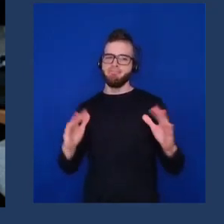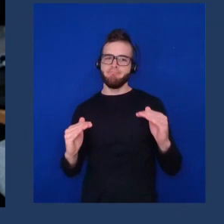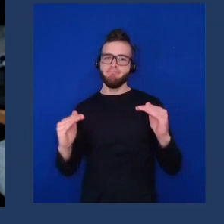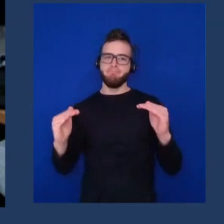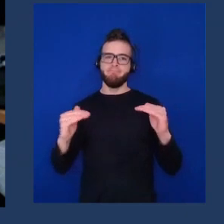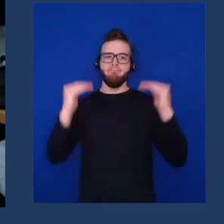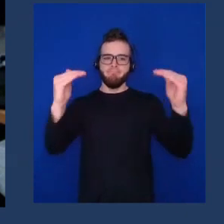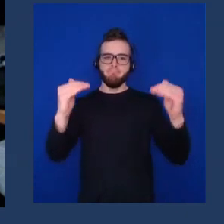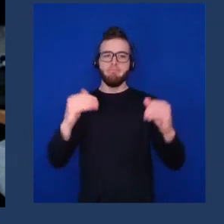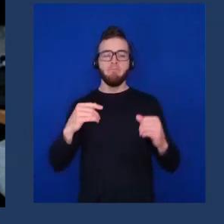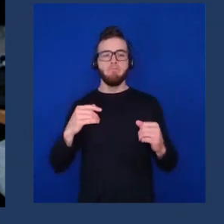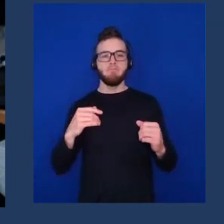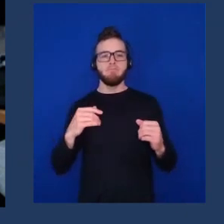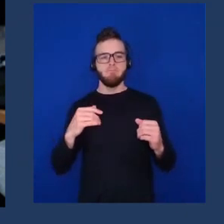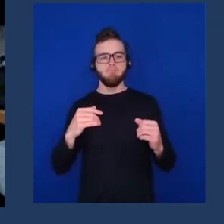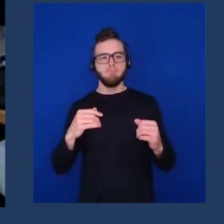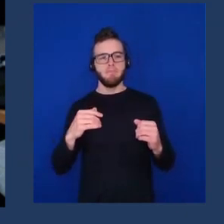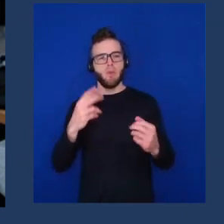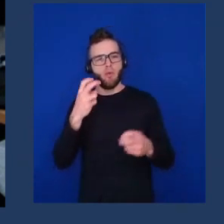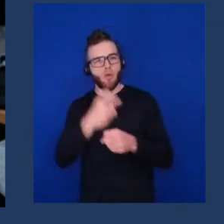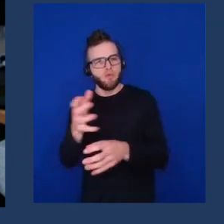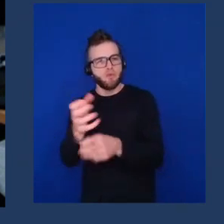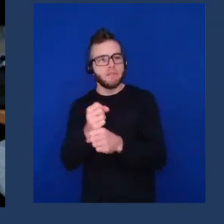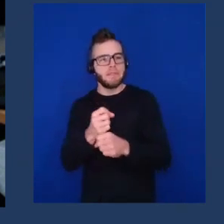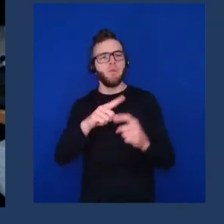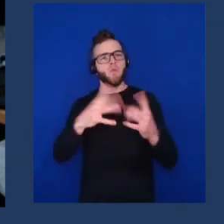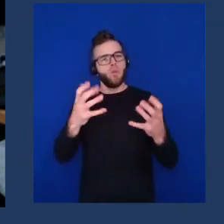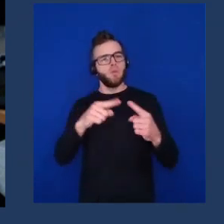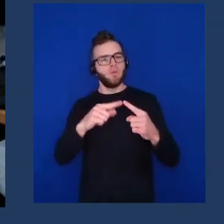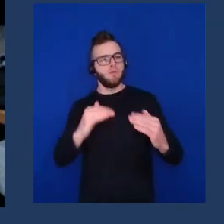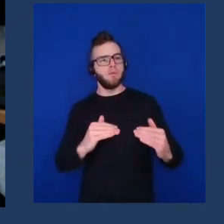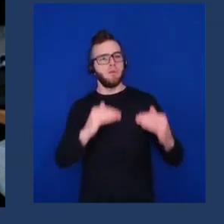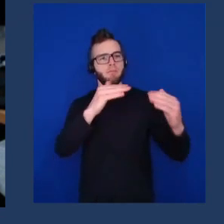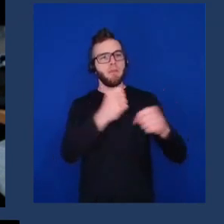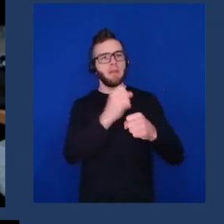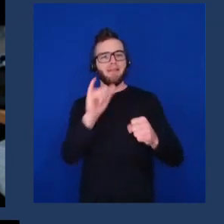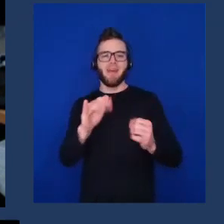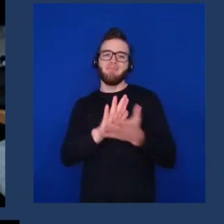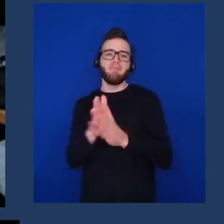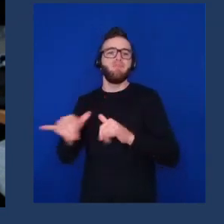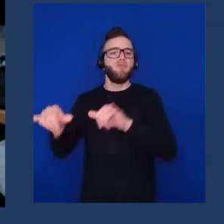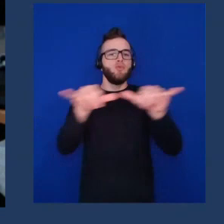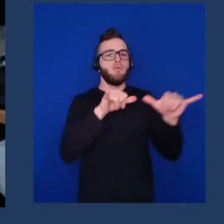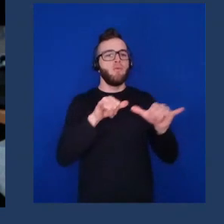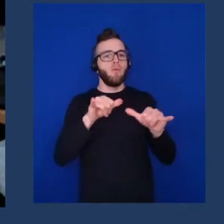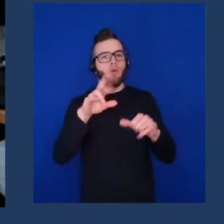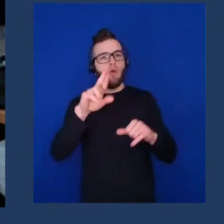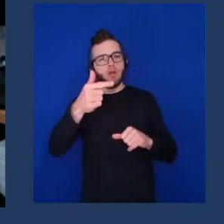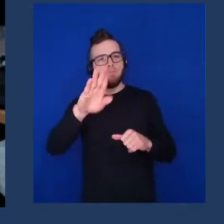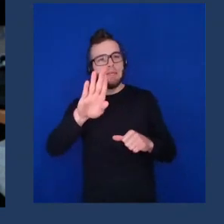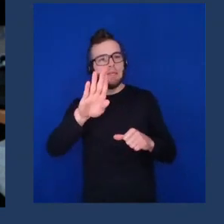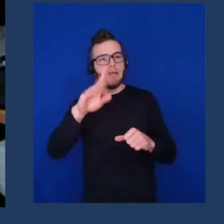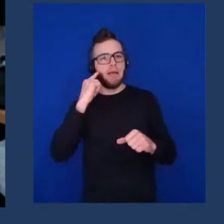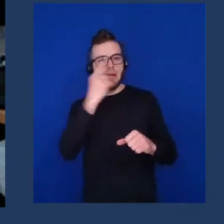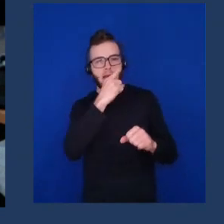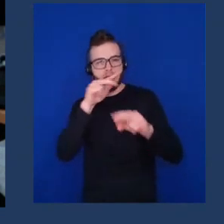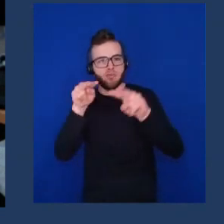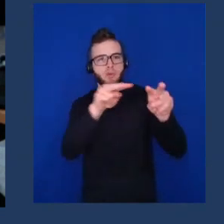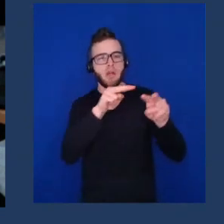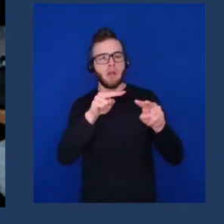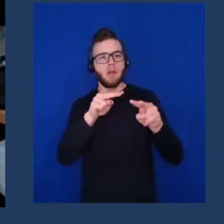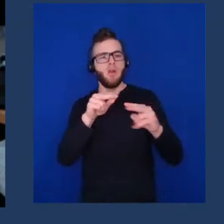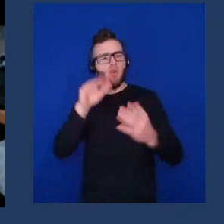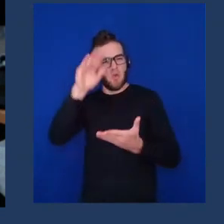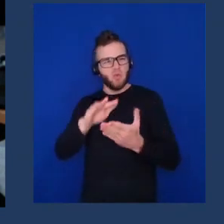that more people have eye trackers, and Rgb eye tracking is a great way to try and reduce that barrier to entry, then we say,